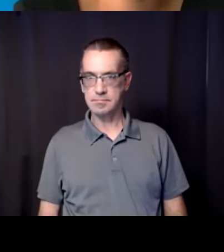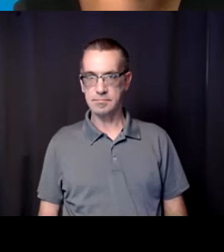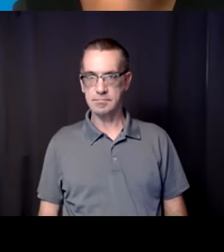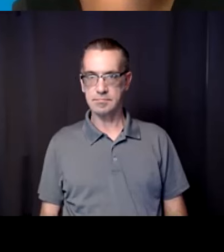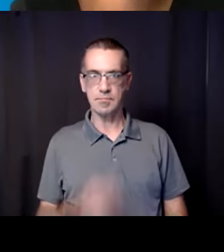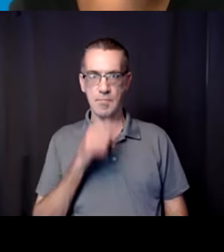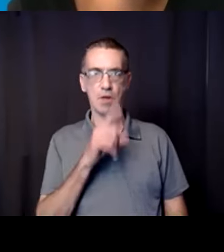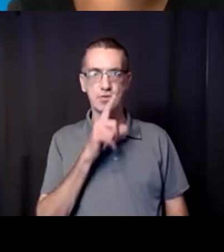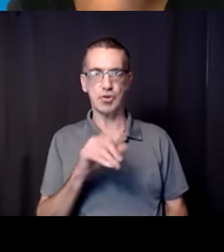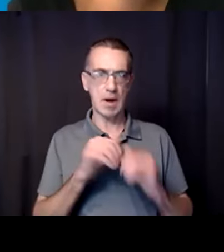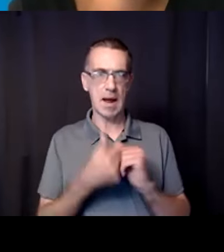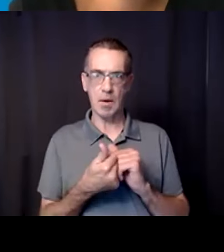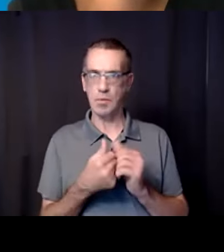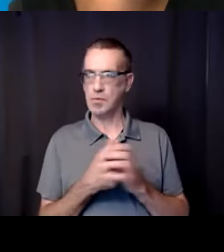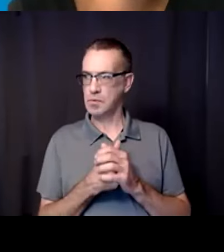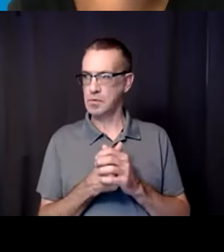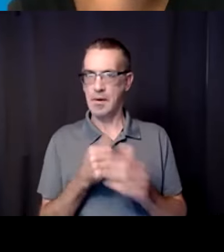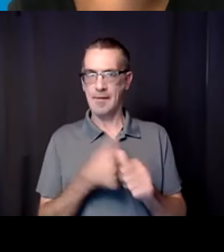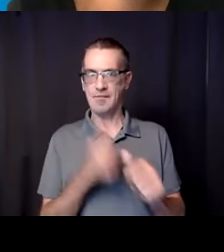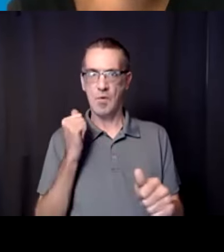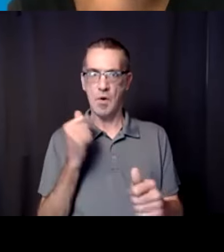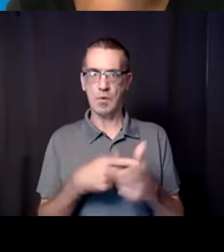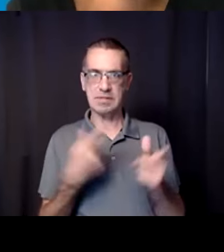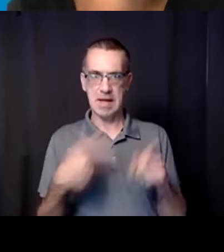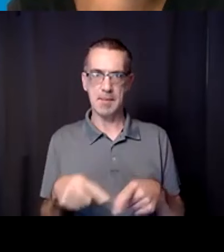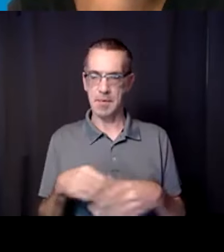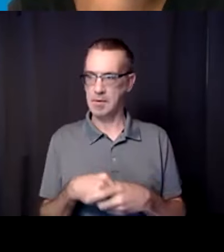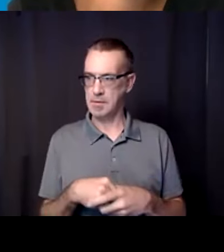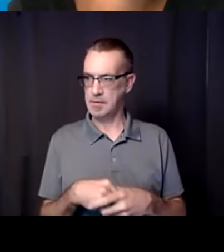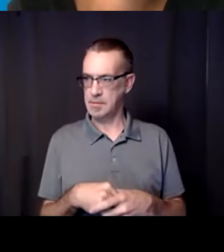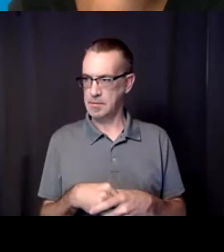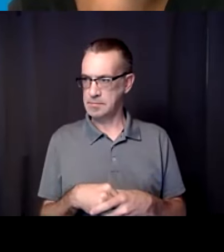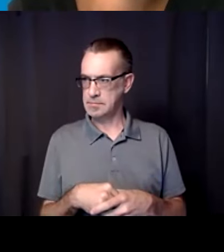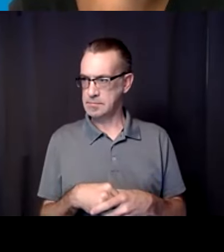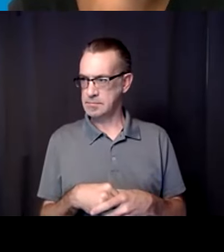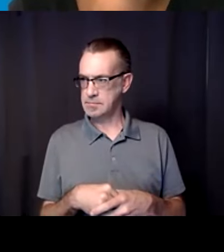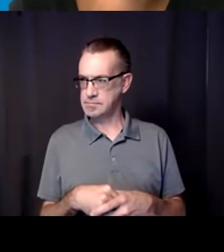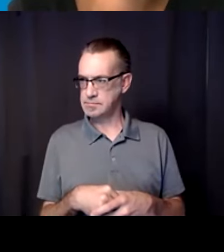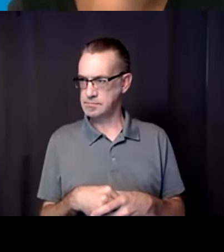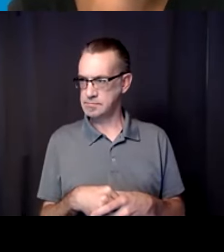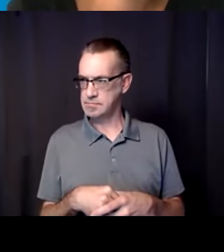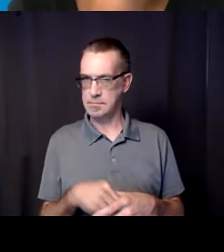I'm not sure how to avoid what's happening. I apologize for this.